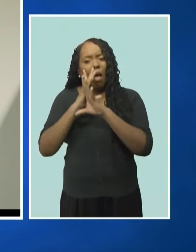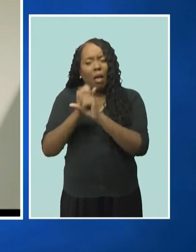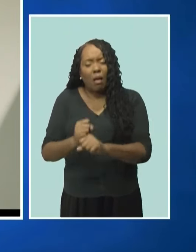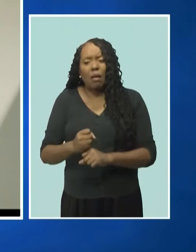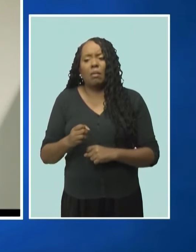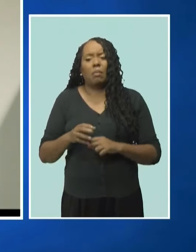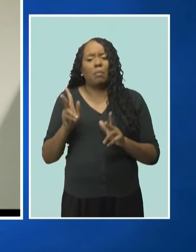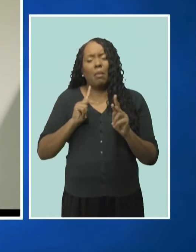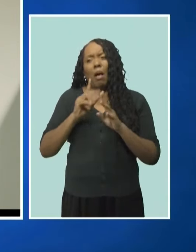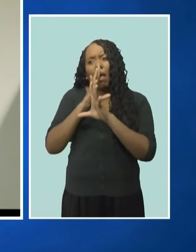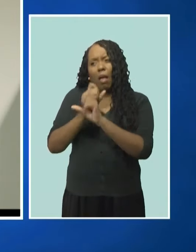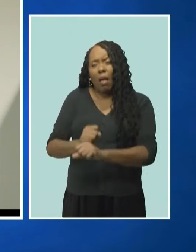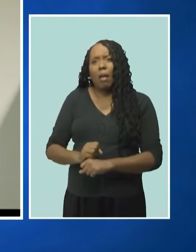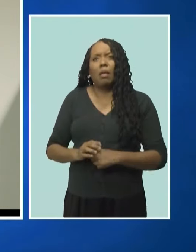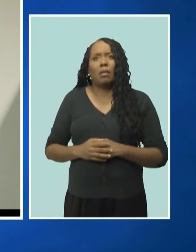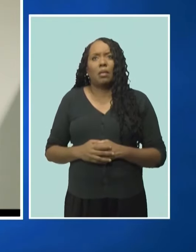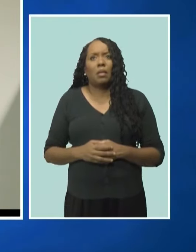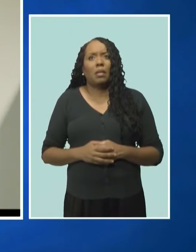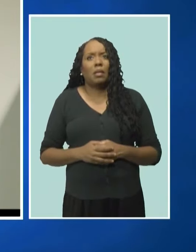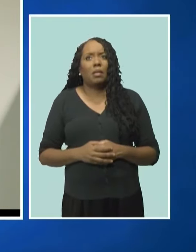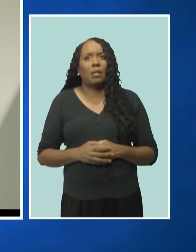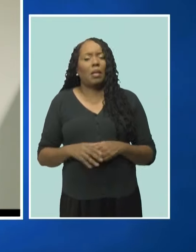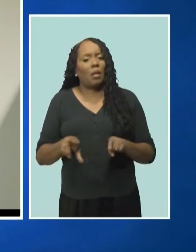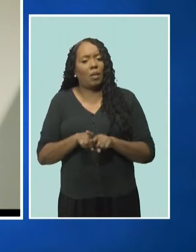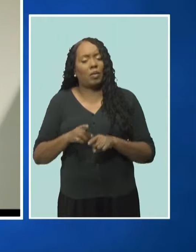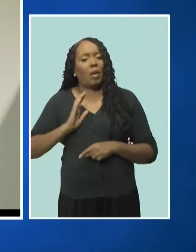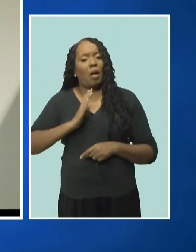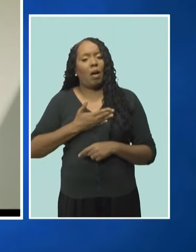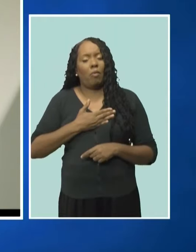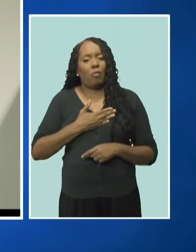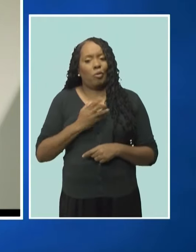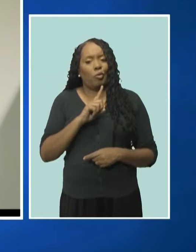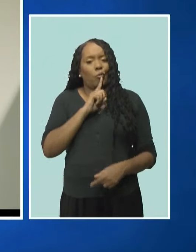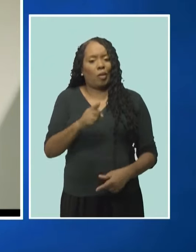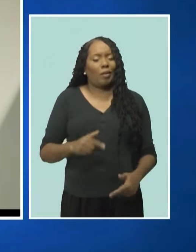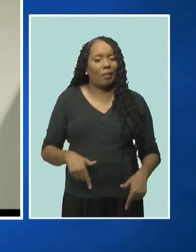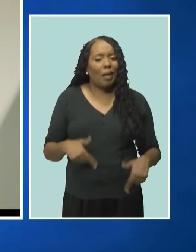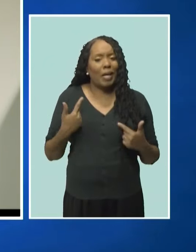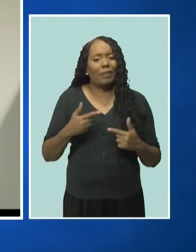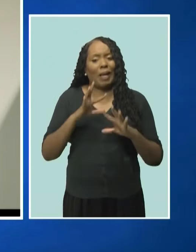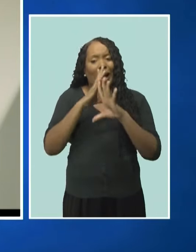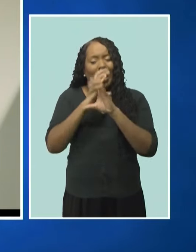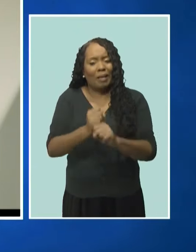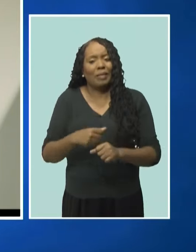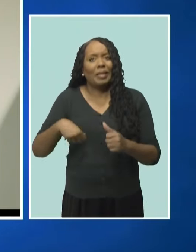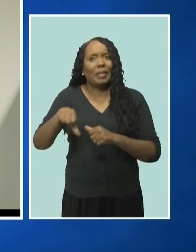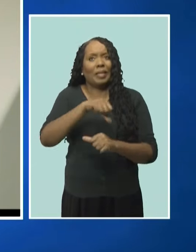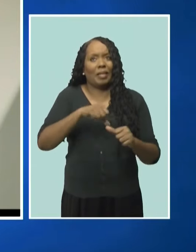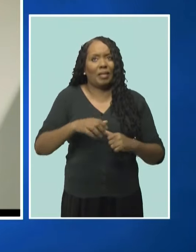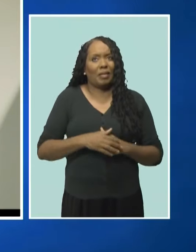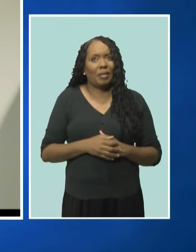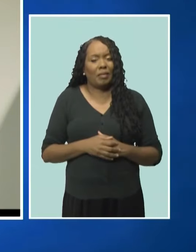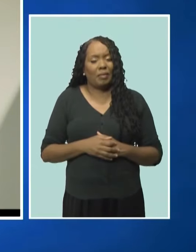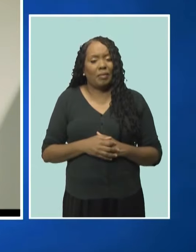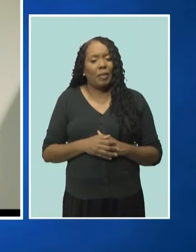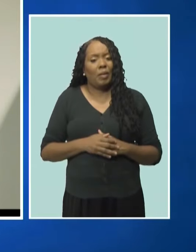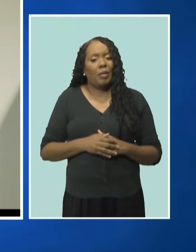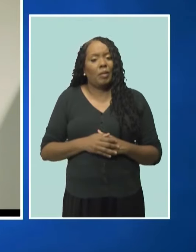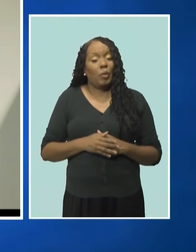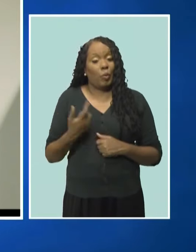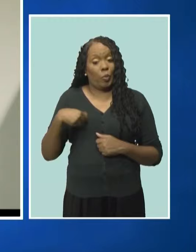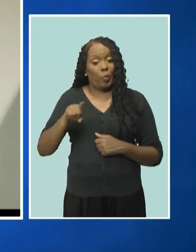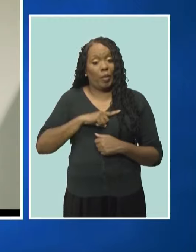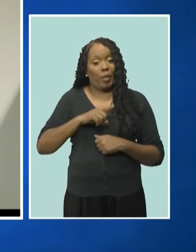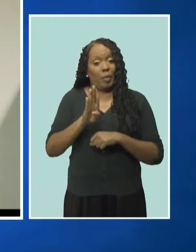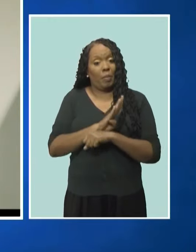is the authenticity that attracts us to each other. And as locals, as the Prime Minister says, we are the first tourists than we